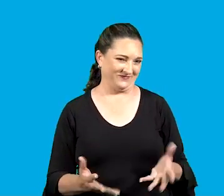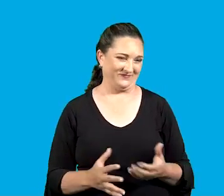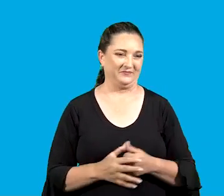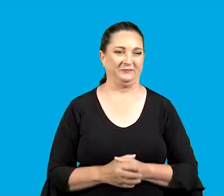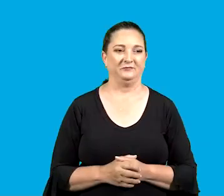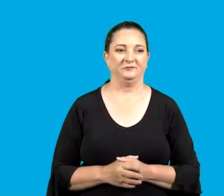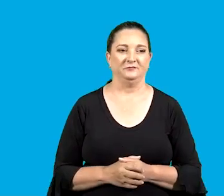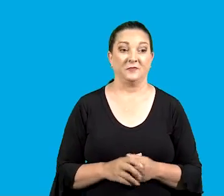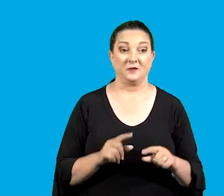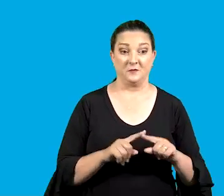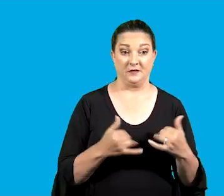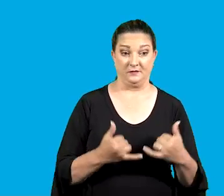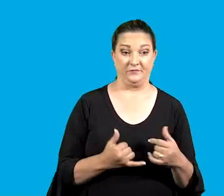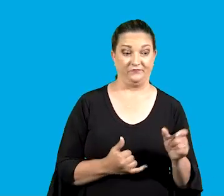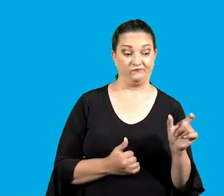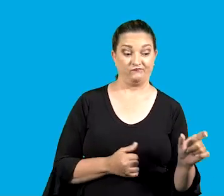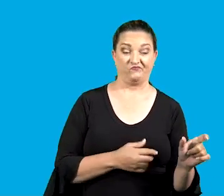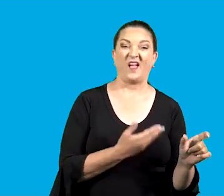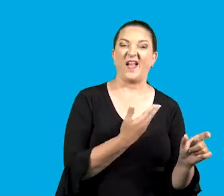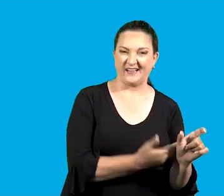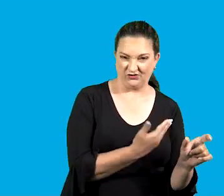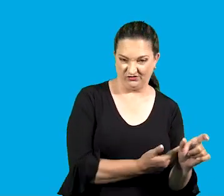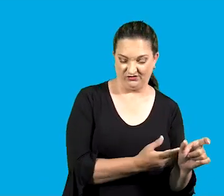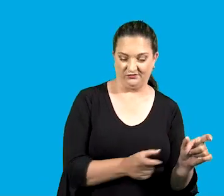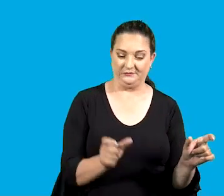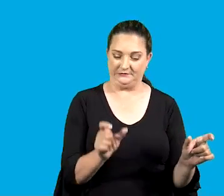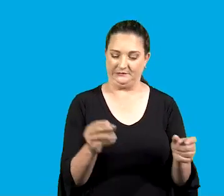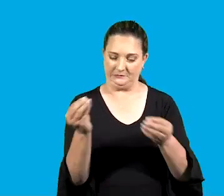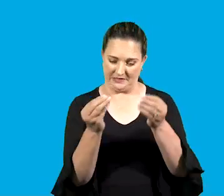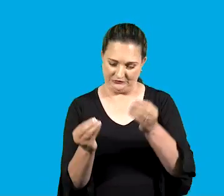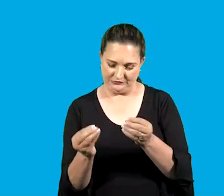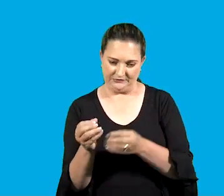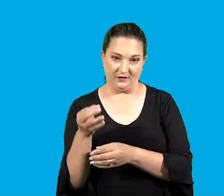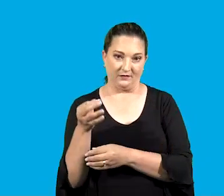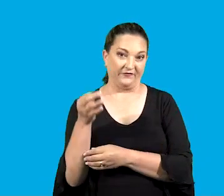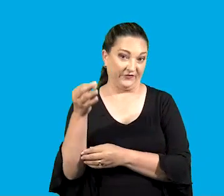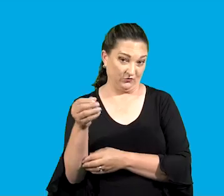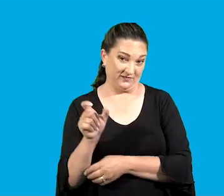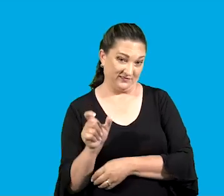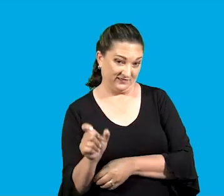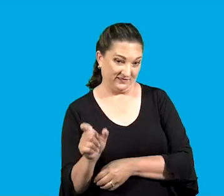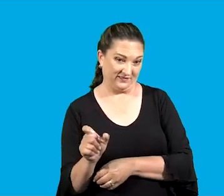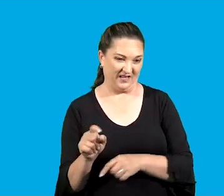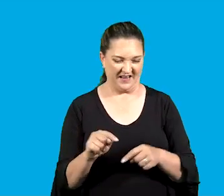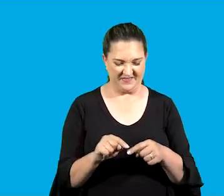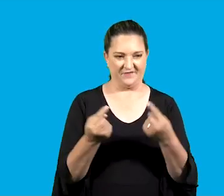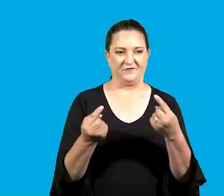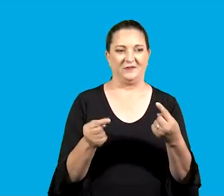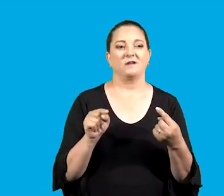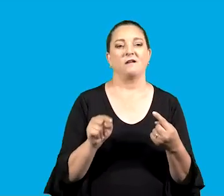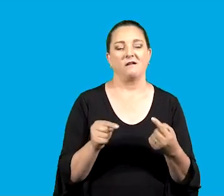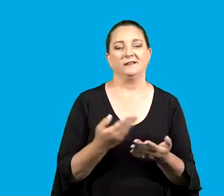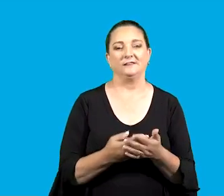right? Now, the difference between the actual and the budgeted is referred to as the